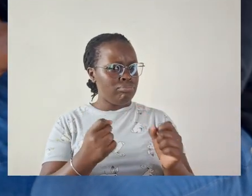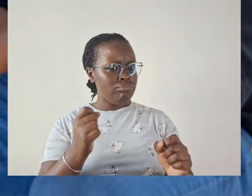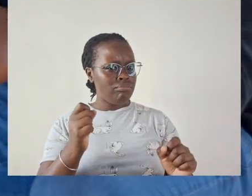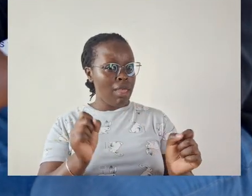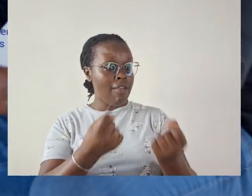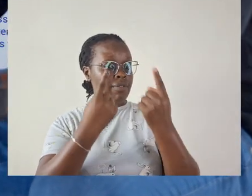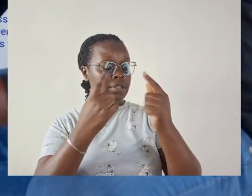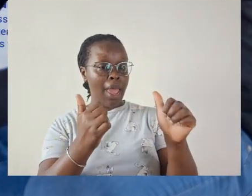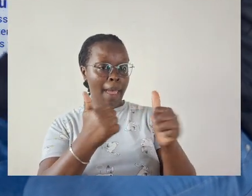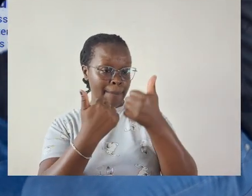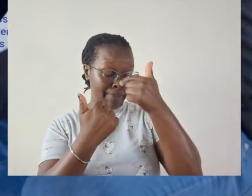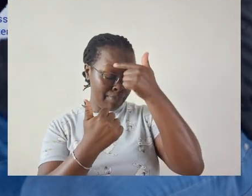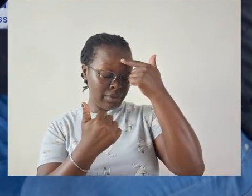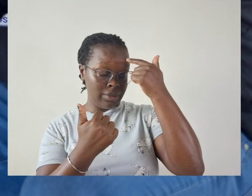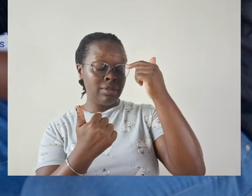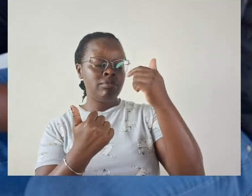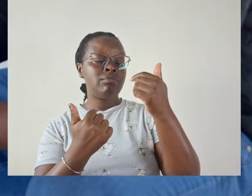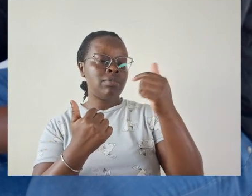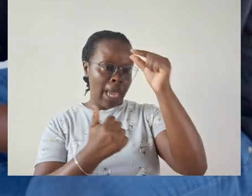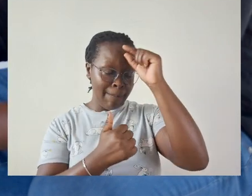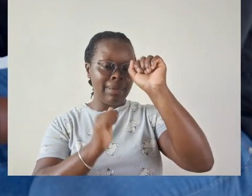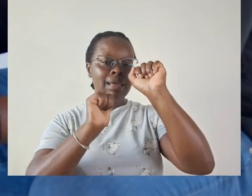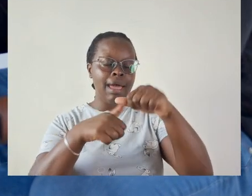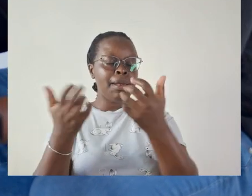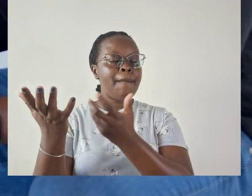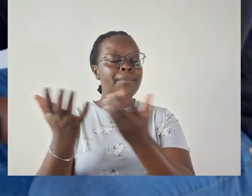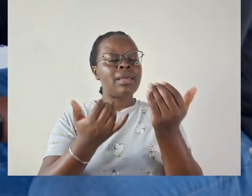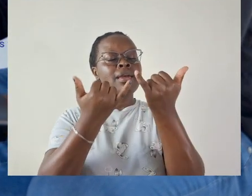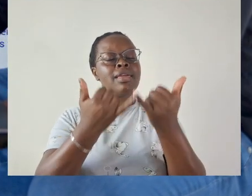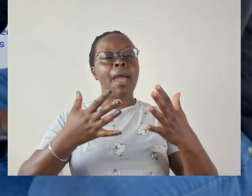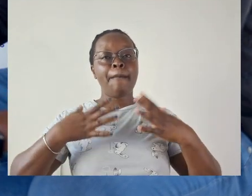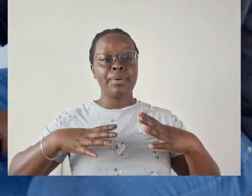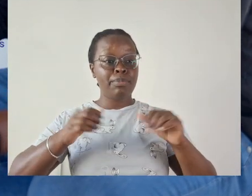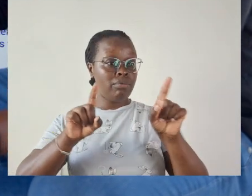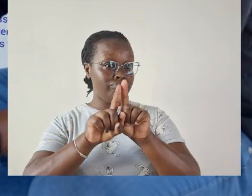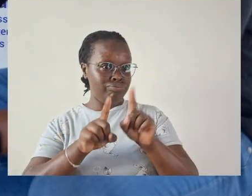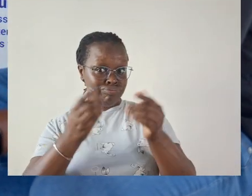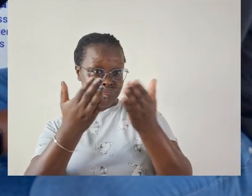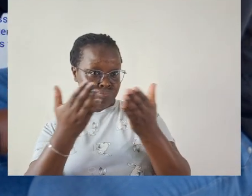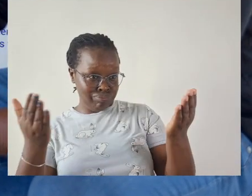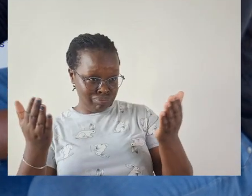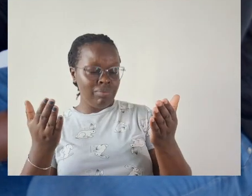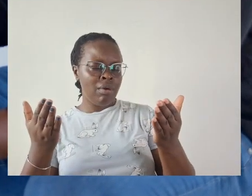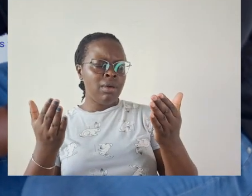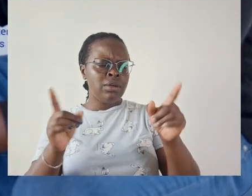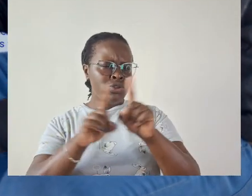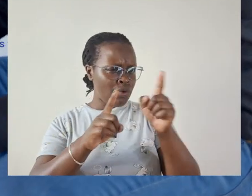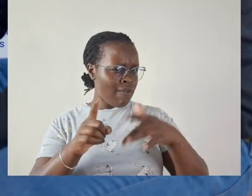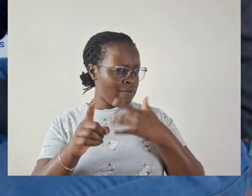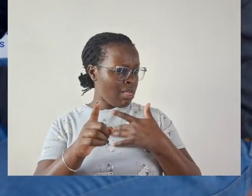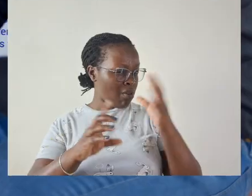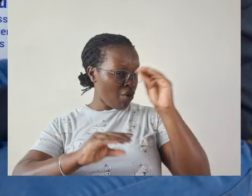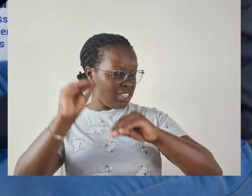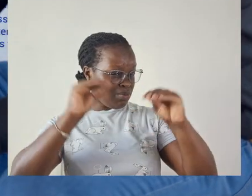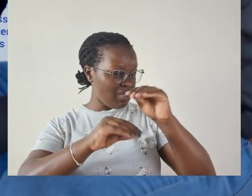happening, is so that government can bring young people like you into understanding what the policy is and also contribute. Do you feel like you've contributed